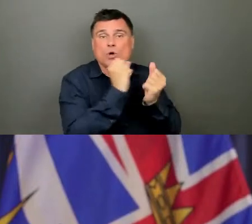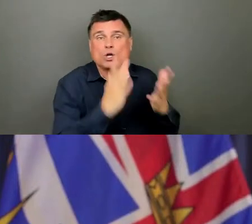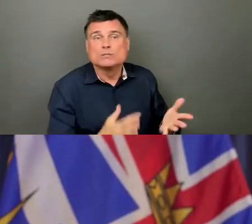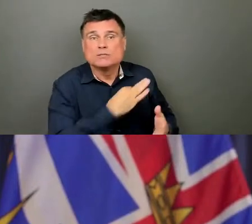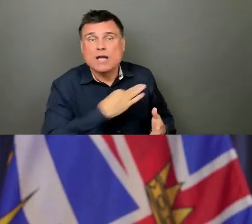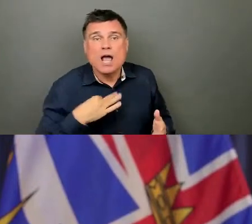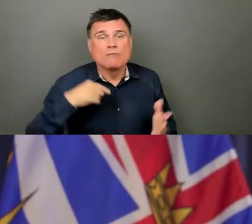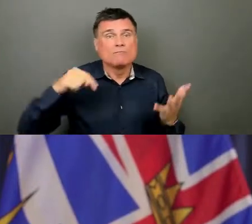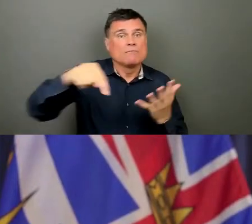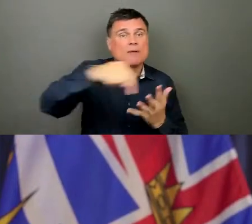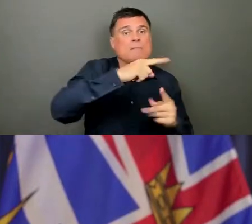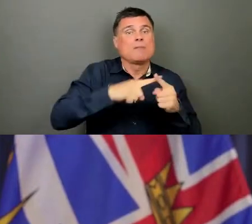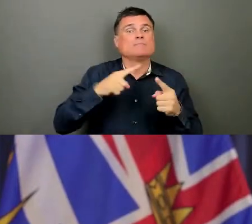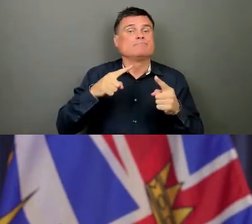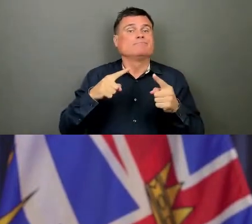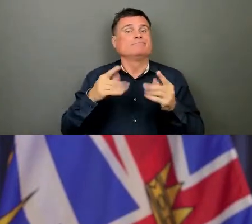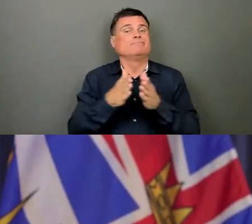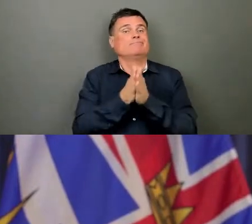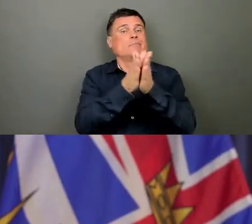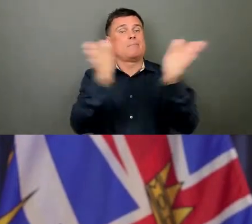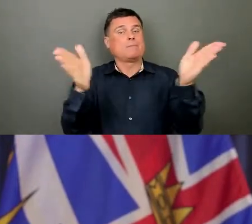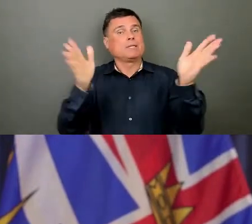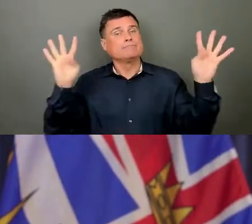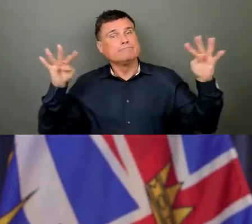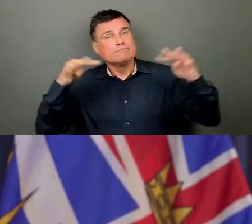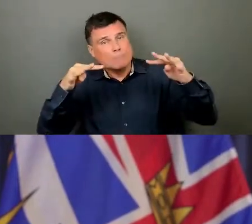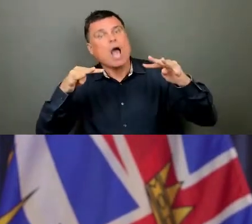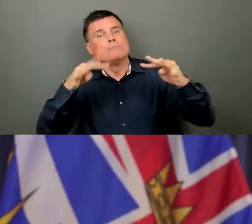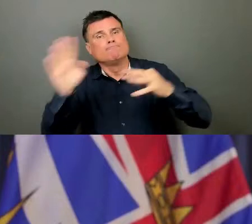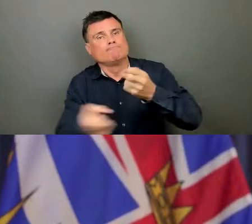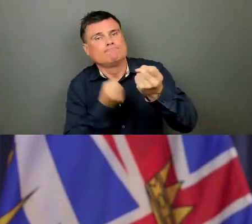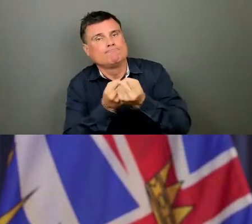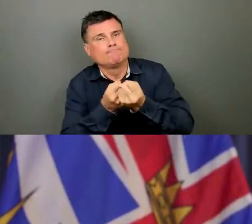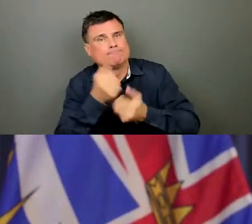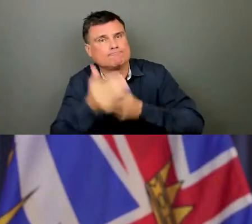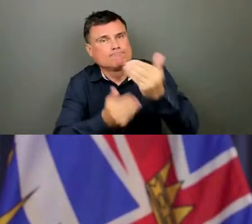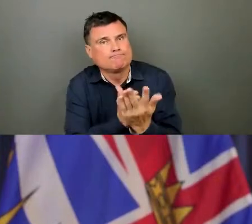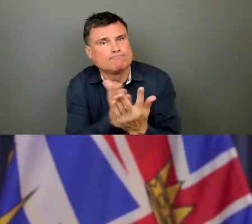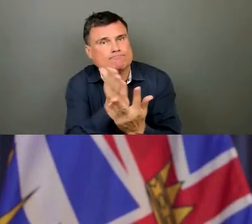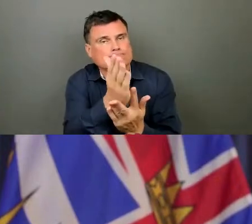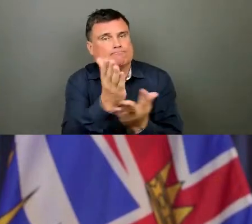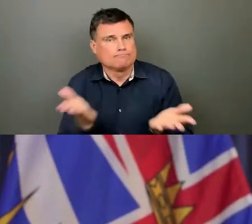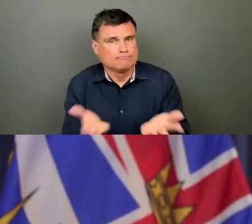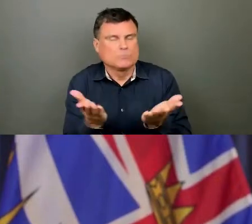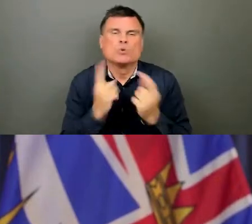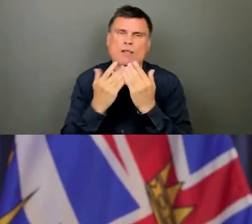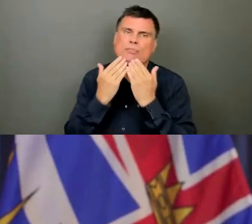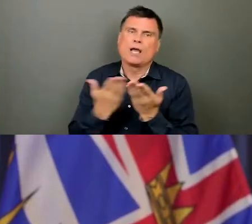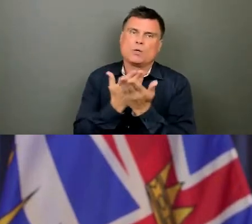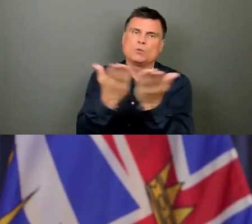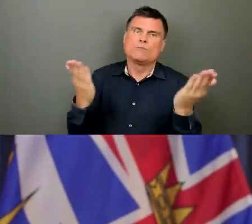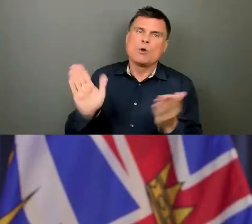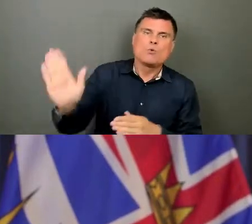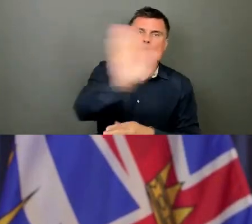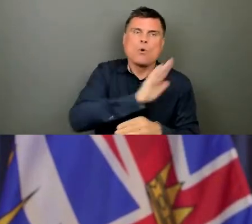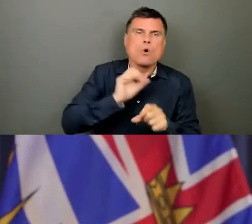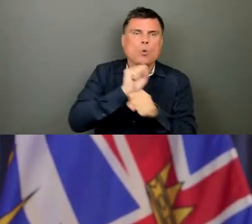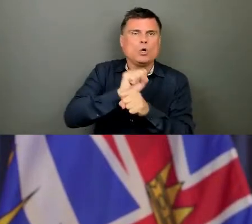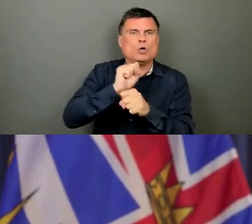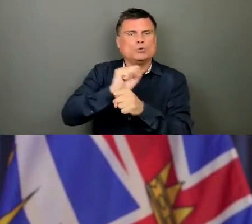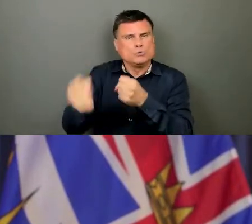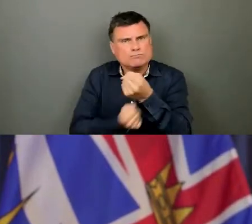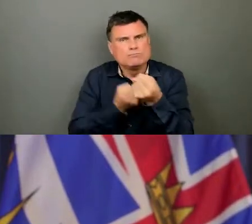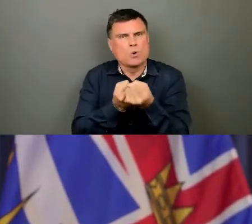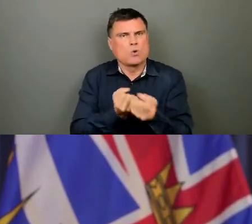engaged in this issue on this day, and express my appreciation to all of them. The work continues. The effort